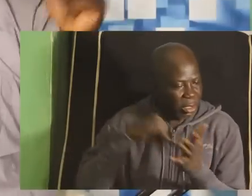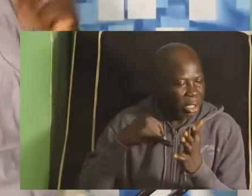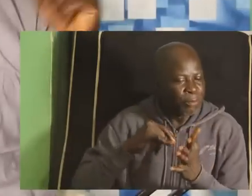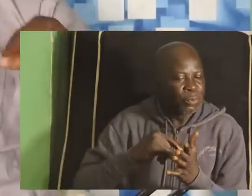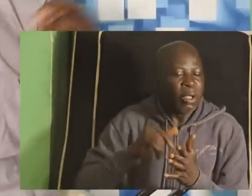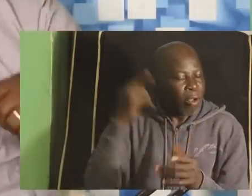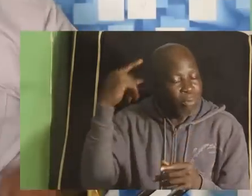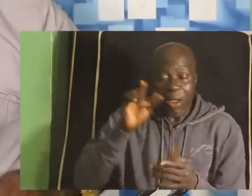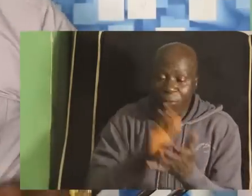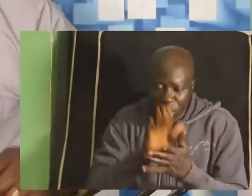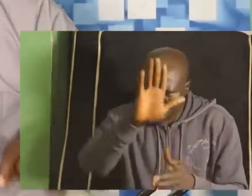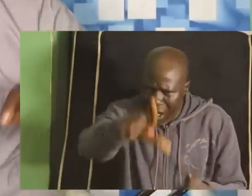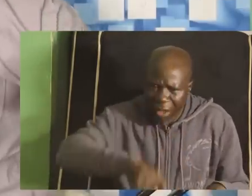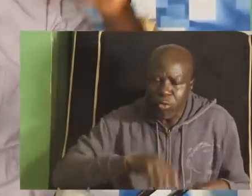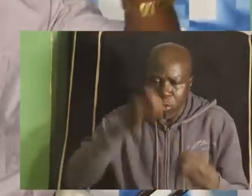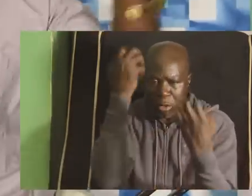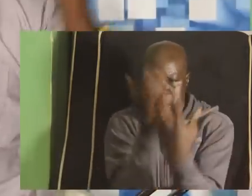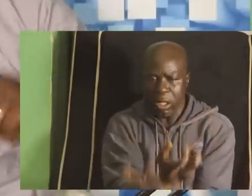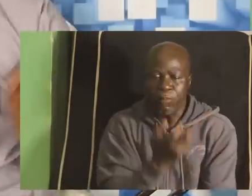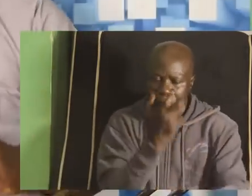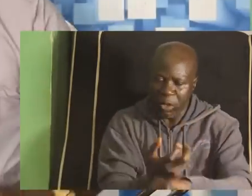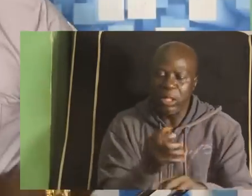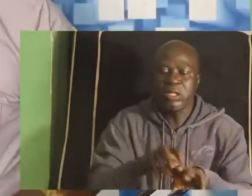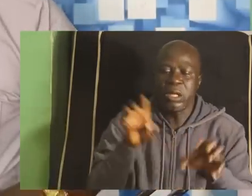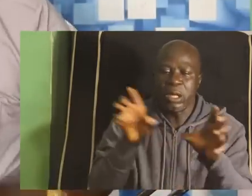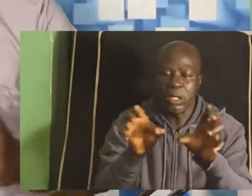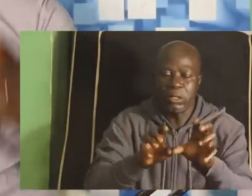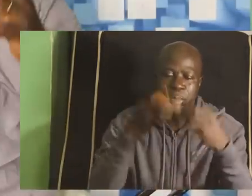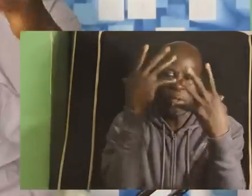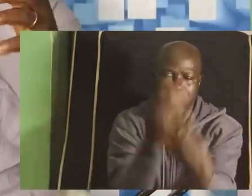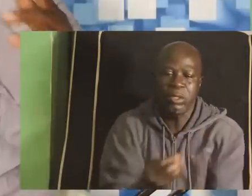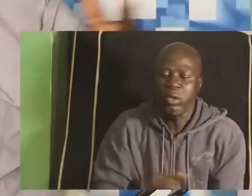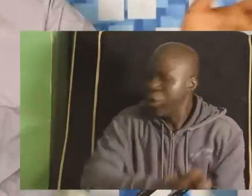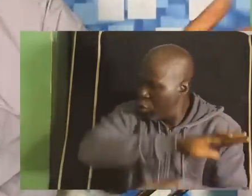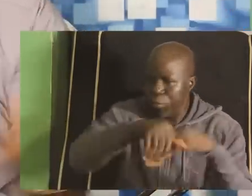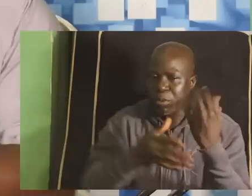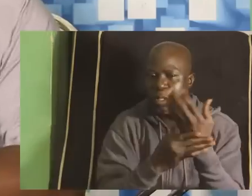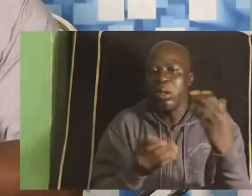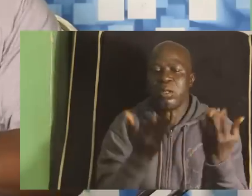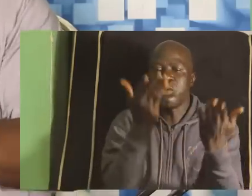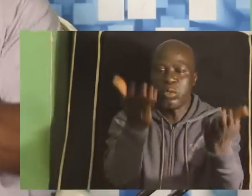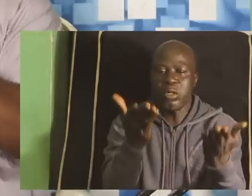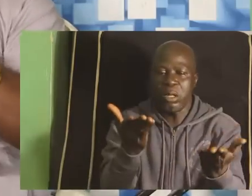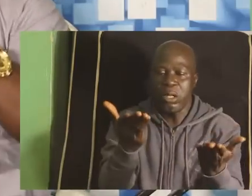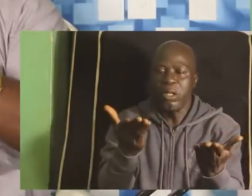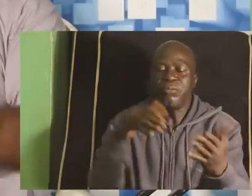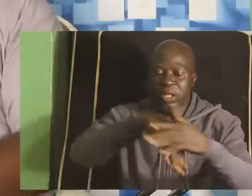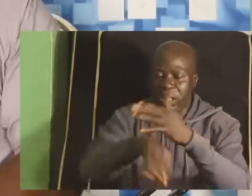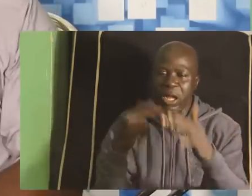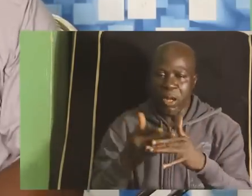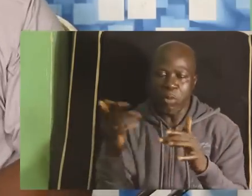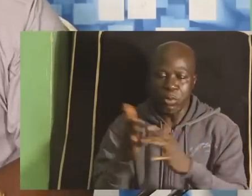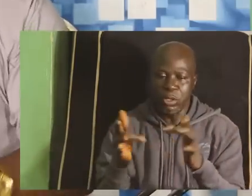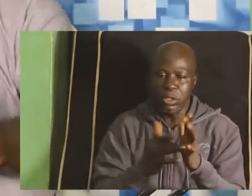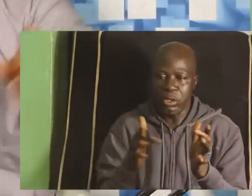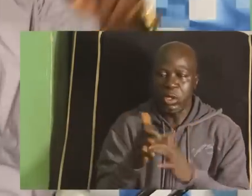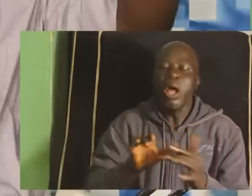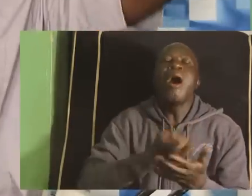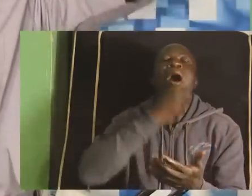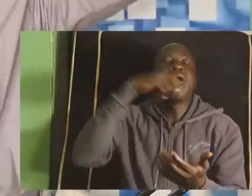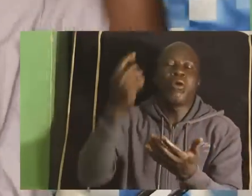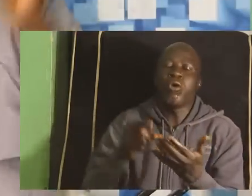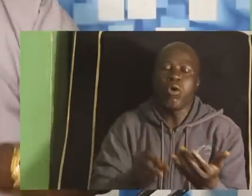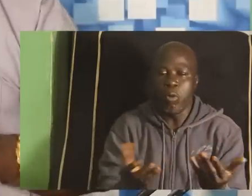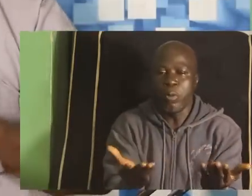Ani Ko Oro Re Ti Gbo Mo Miss Oro Ene E Te Wo Ti Waju Sa Kenya Barakano Mo Pa Se